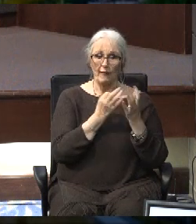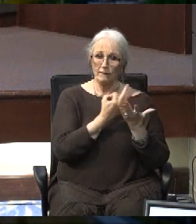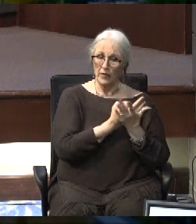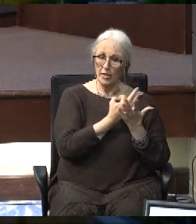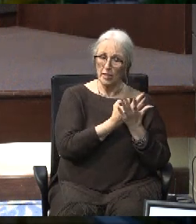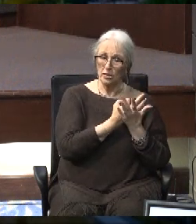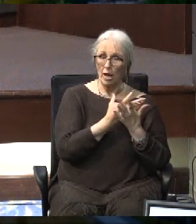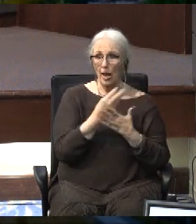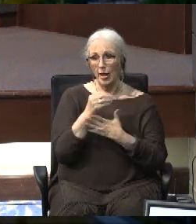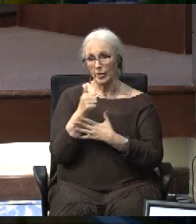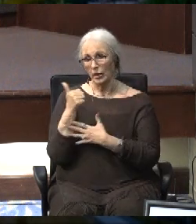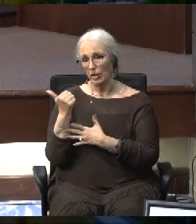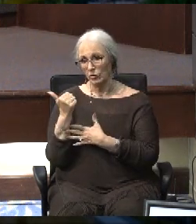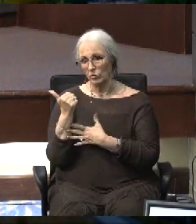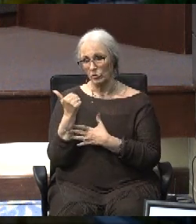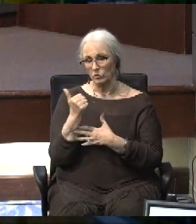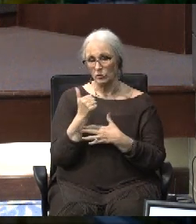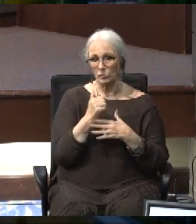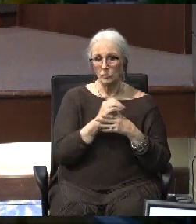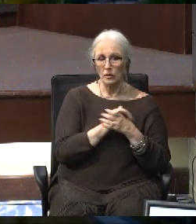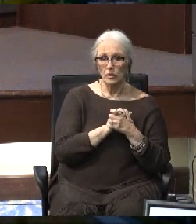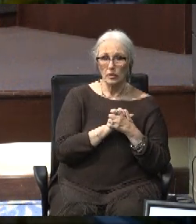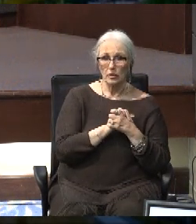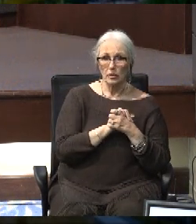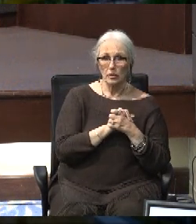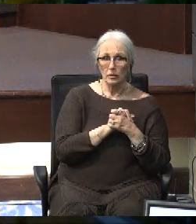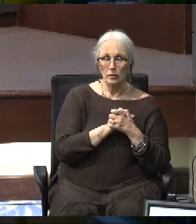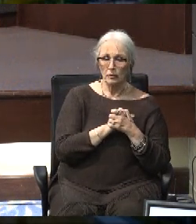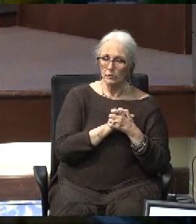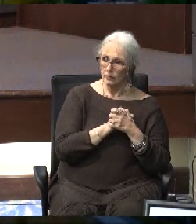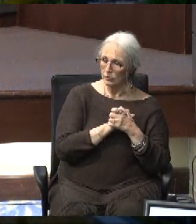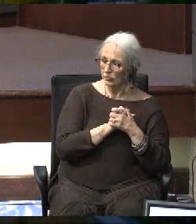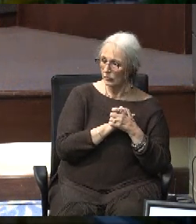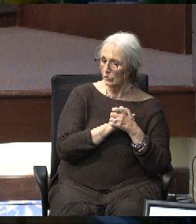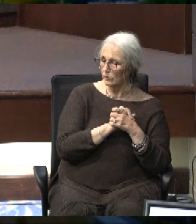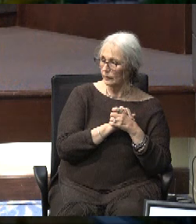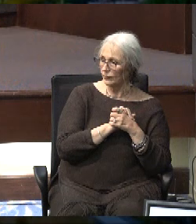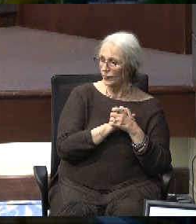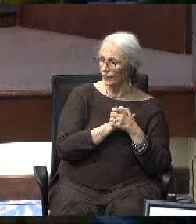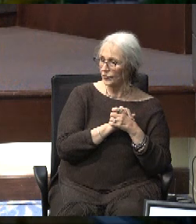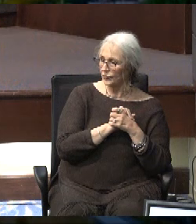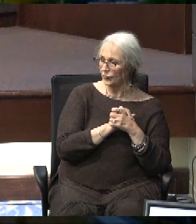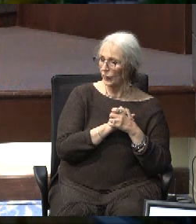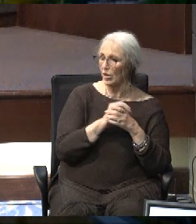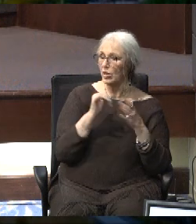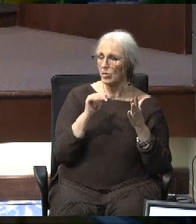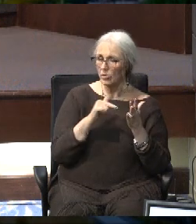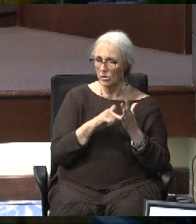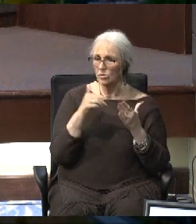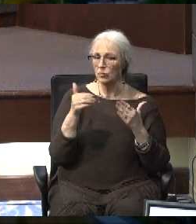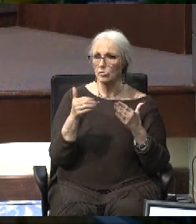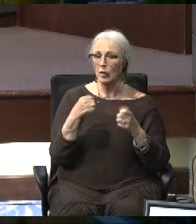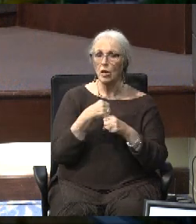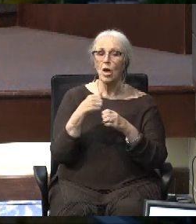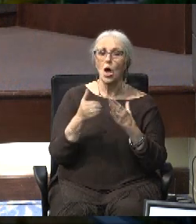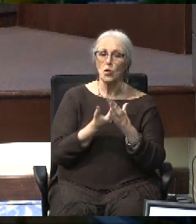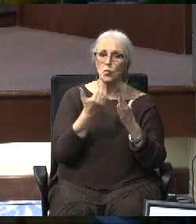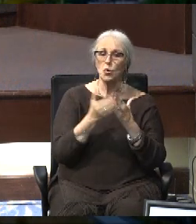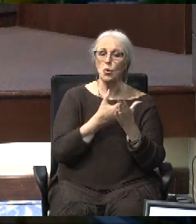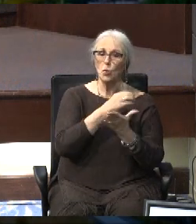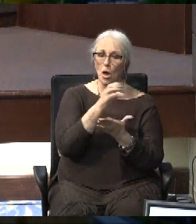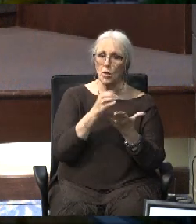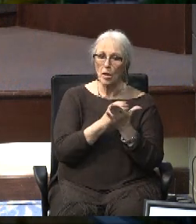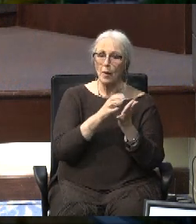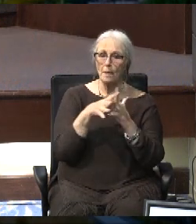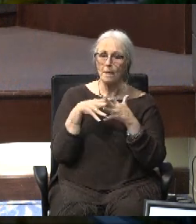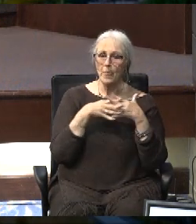financial and otherwise, and I'll talk through that here on Resolution 204. This is a renewal of our contract with American Insurance